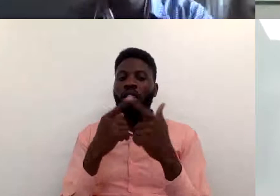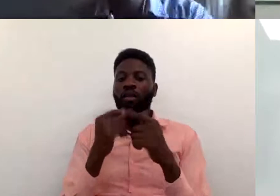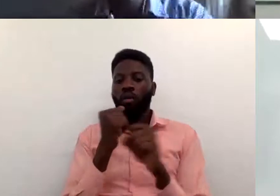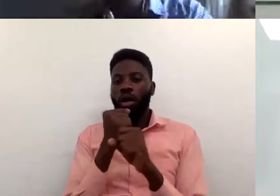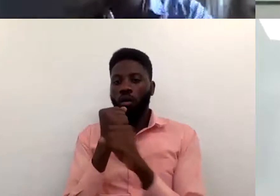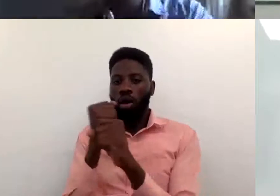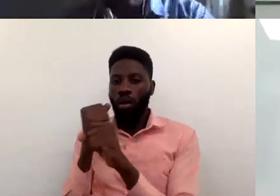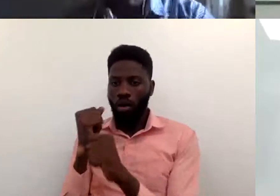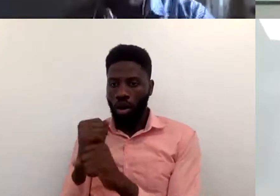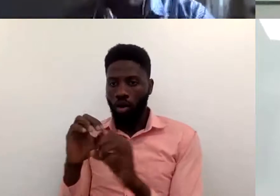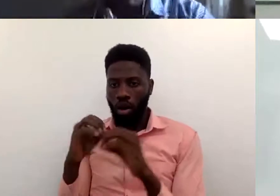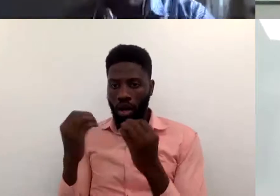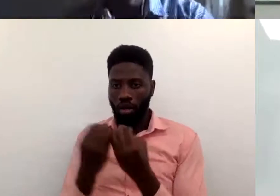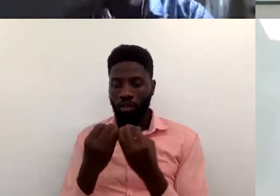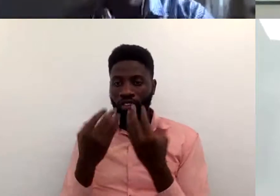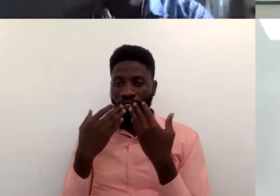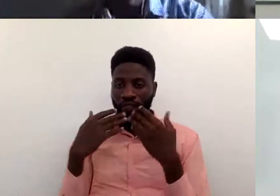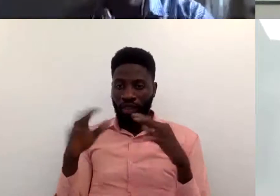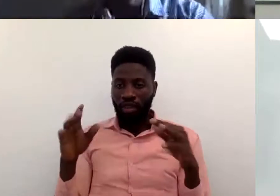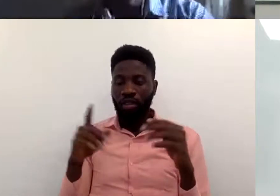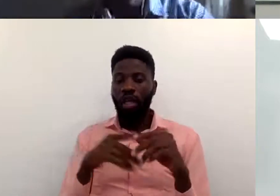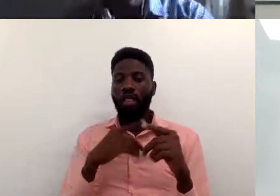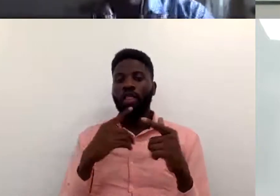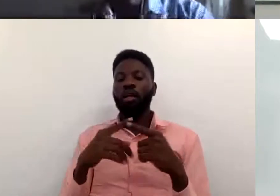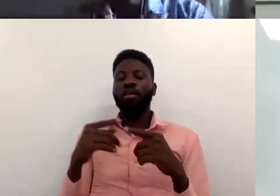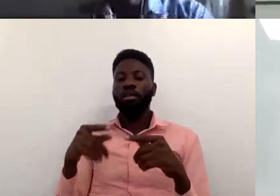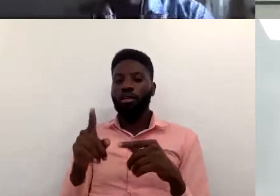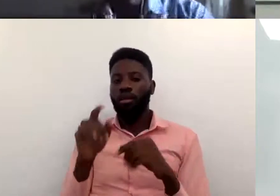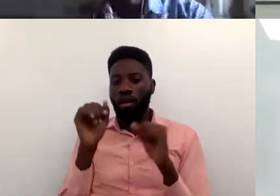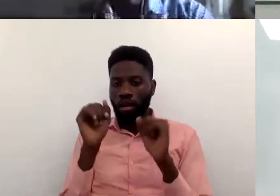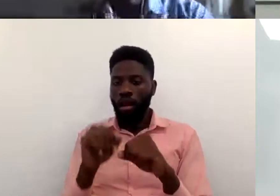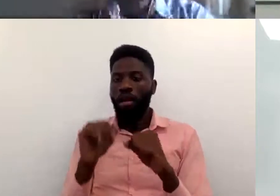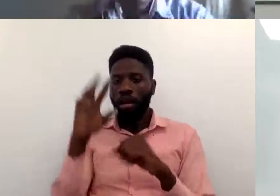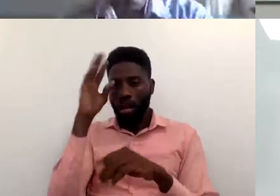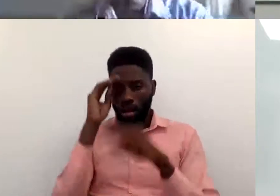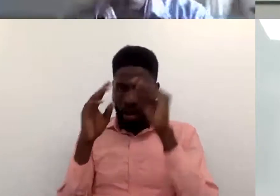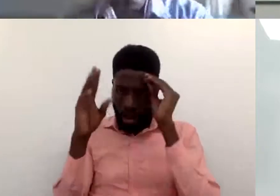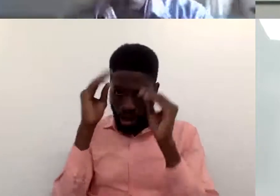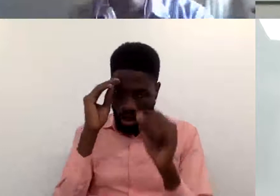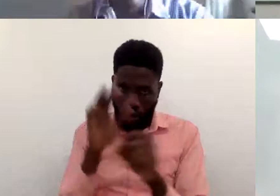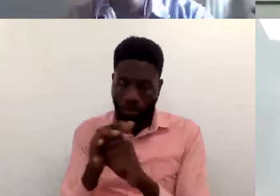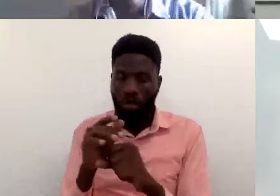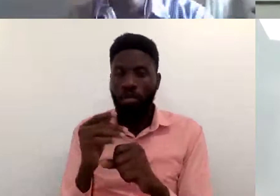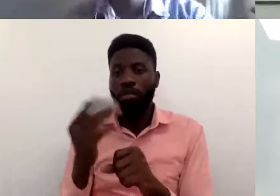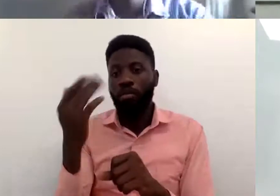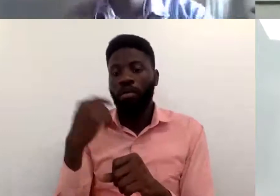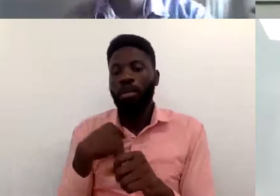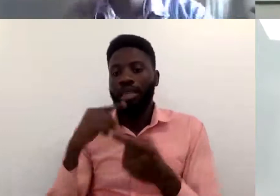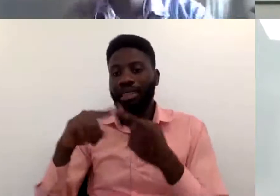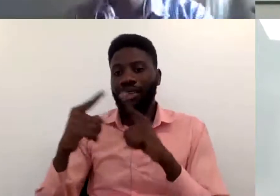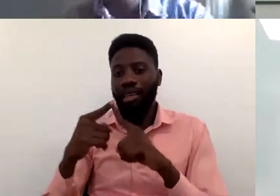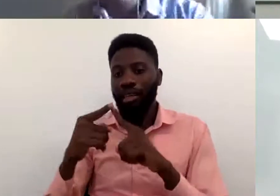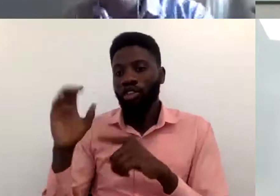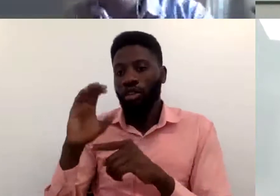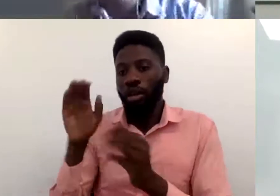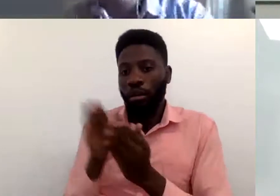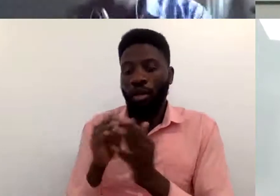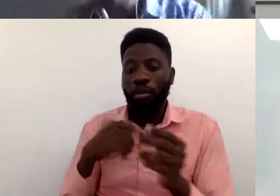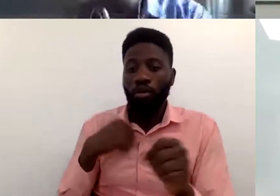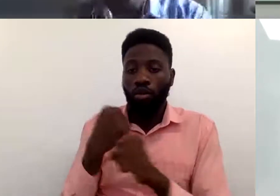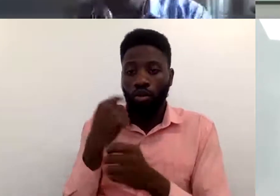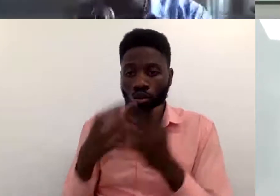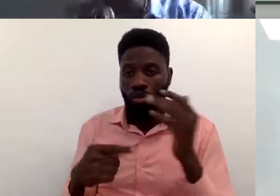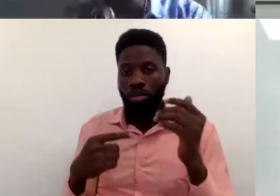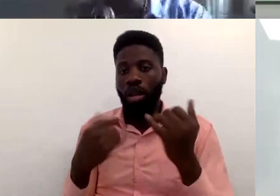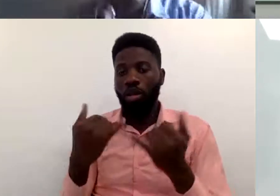organizations, then you get to learn a lot. So if I take, for example, what I do at Standard Chartered Bank, I'm forced to learn about